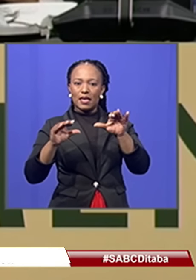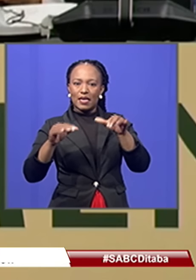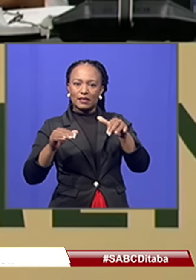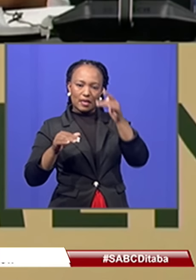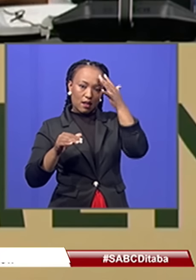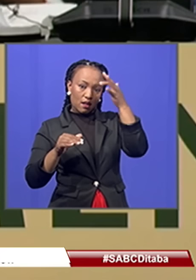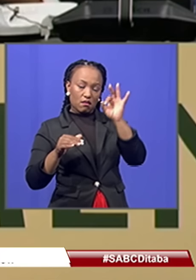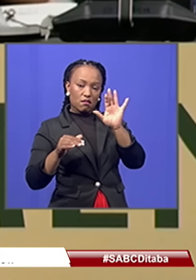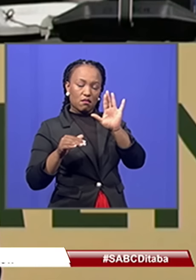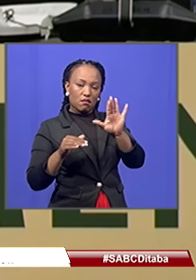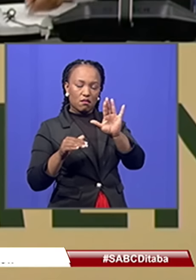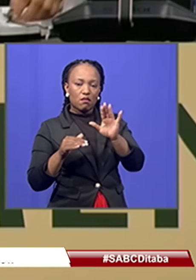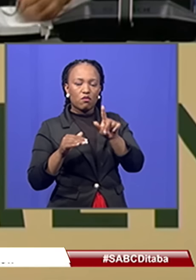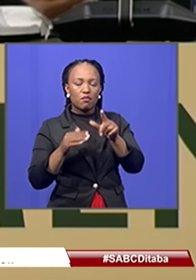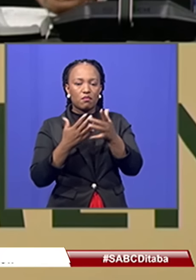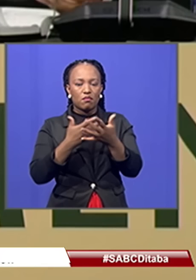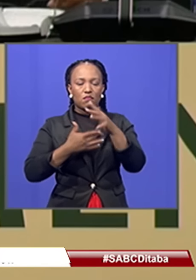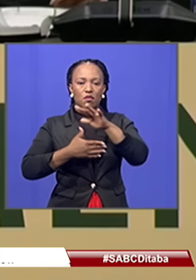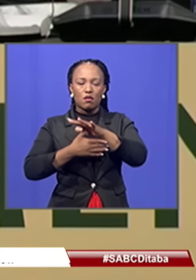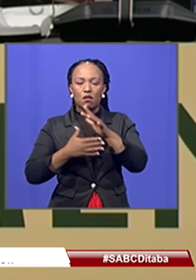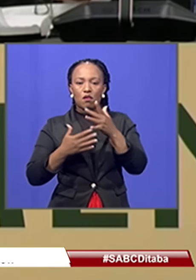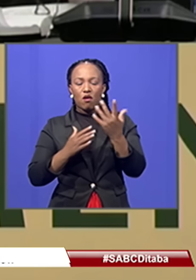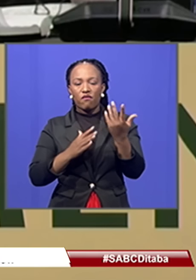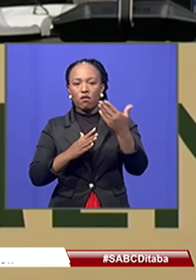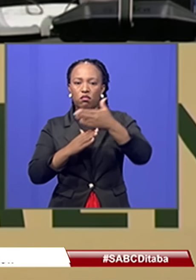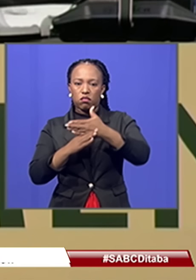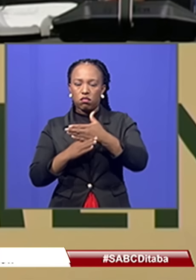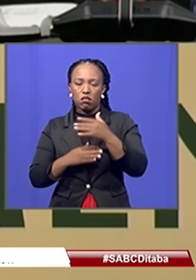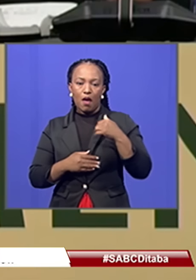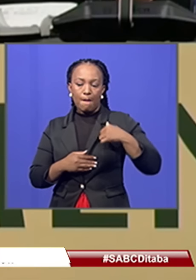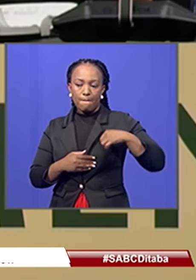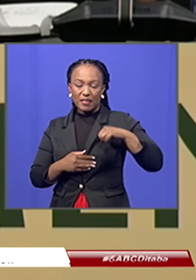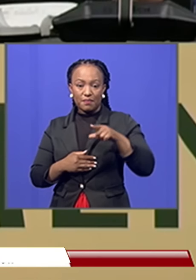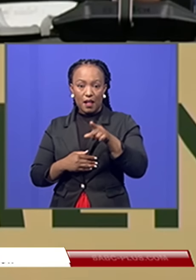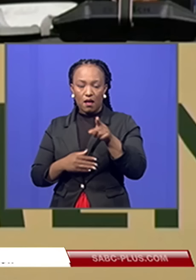is to prioritize intervention in municipalities.